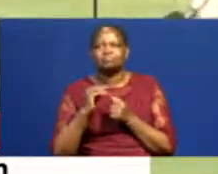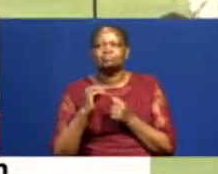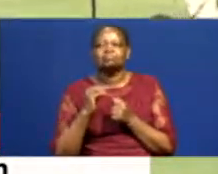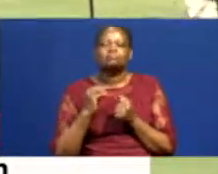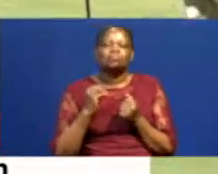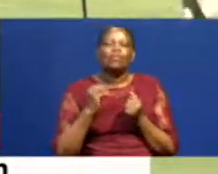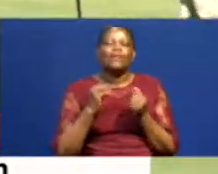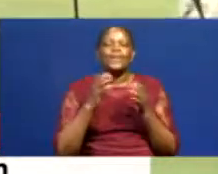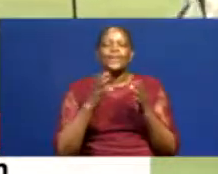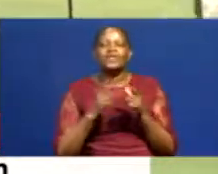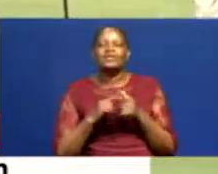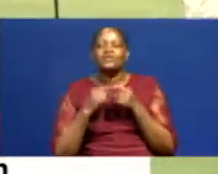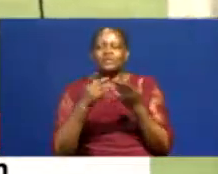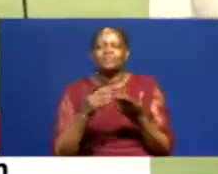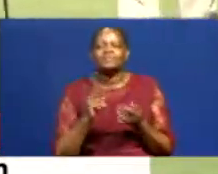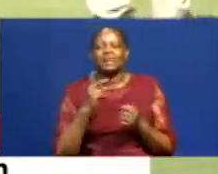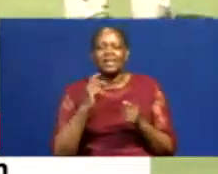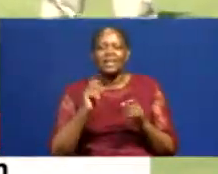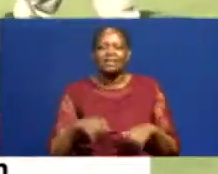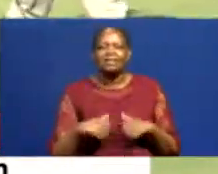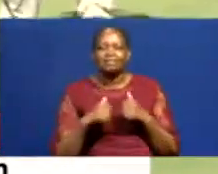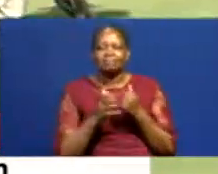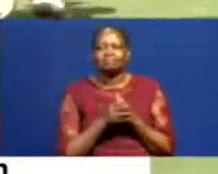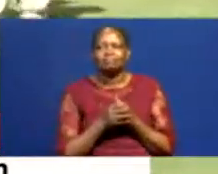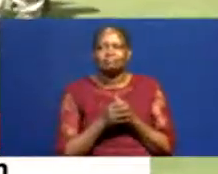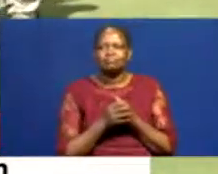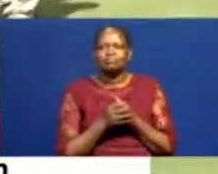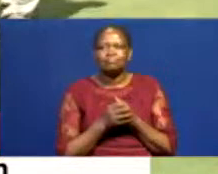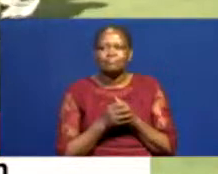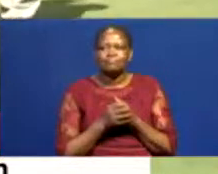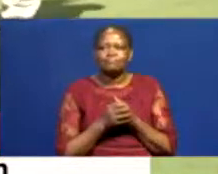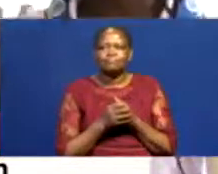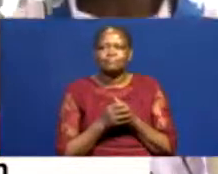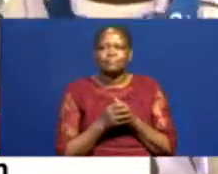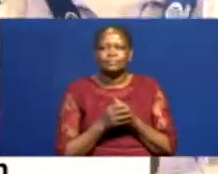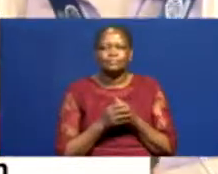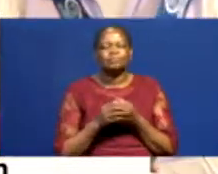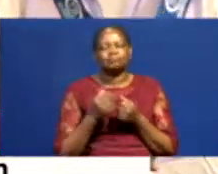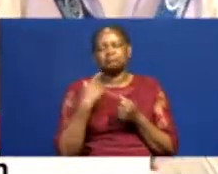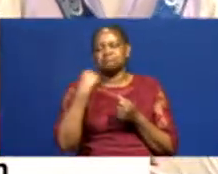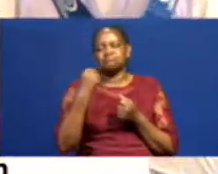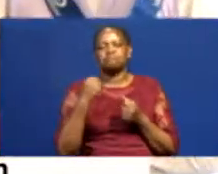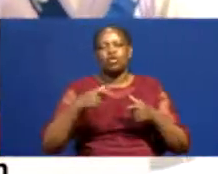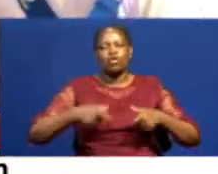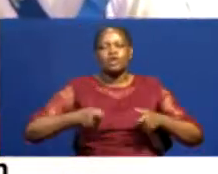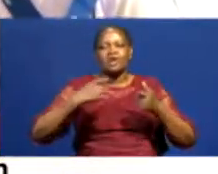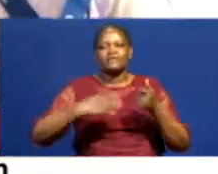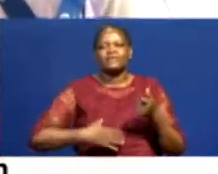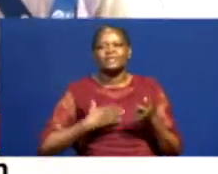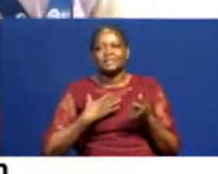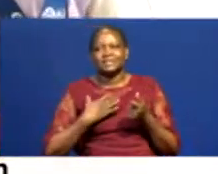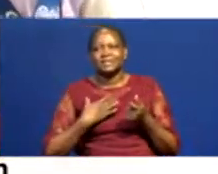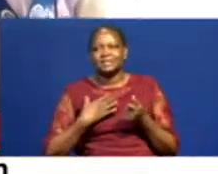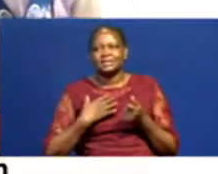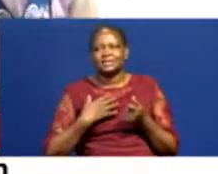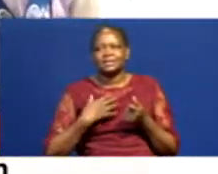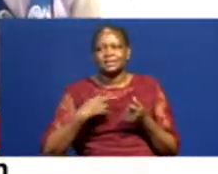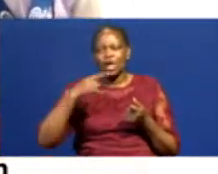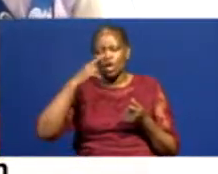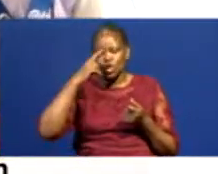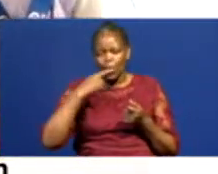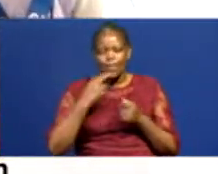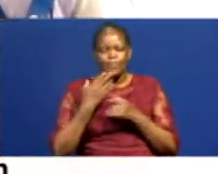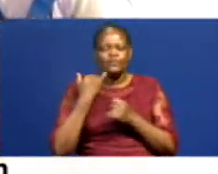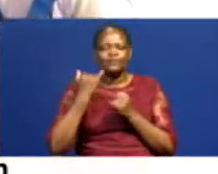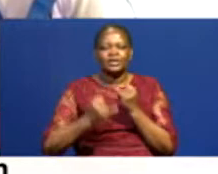giving them a second life in grassroots golf. Most recently, the container visited Ryder Cup in Rome ahead of its